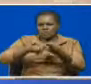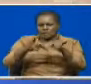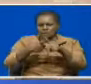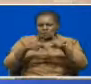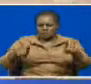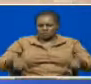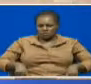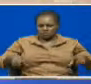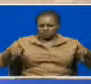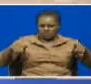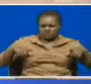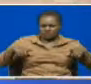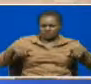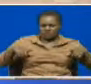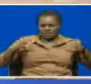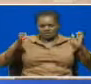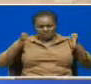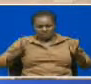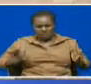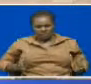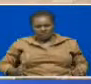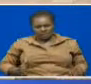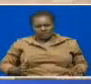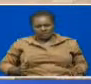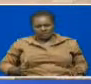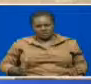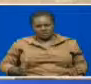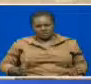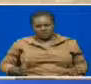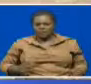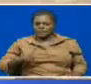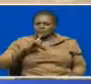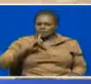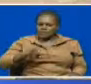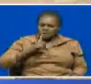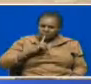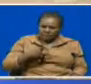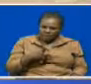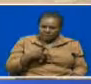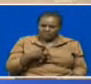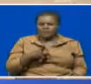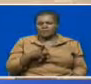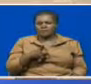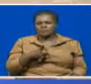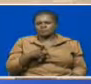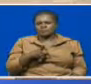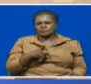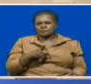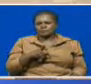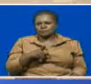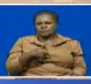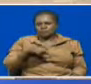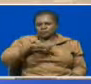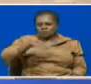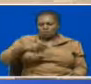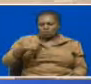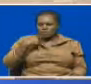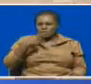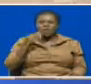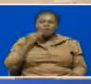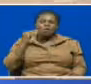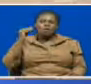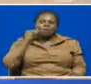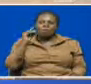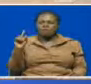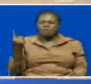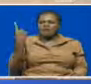living, the morals, the integrity, the assertiveness. We always say that home is